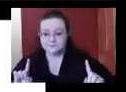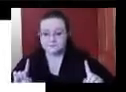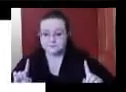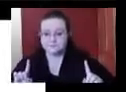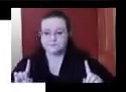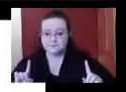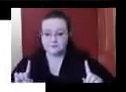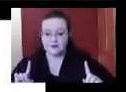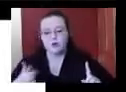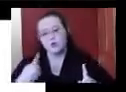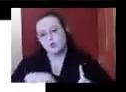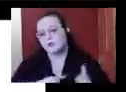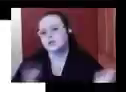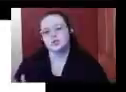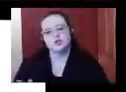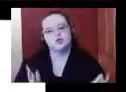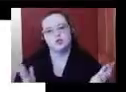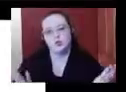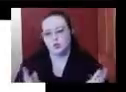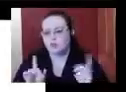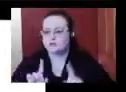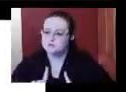encourages as much distance as possible